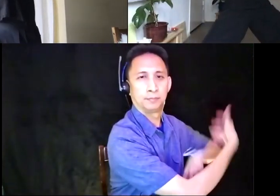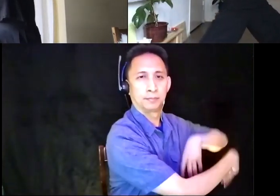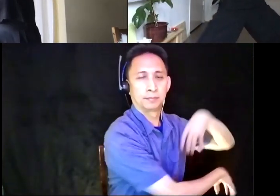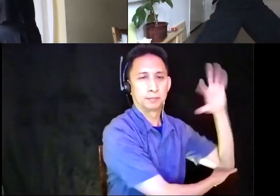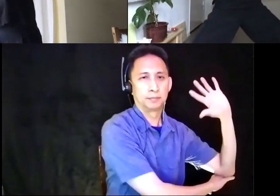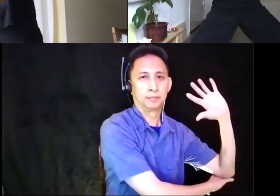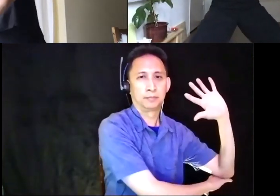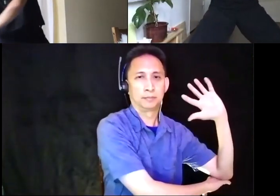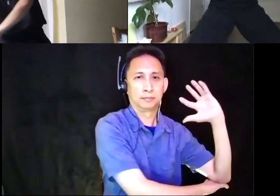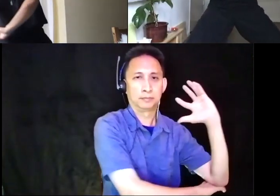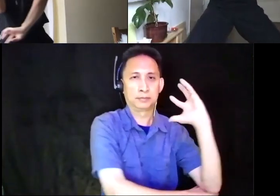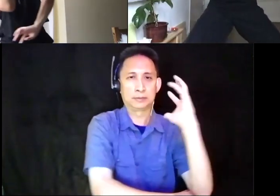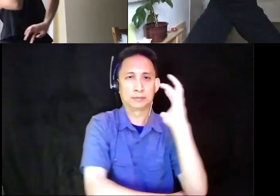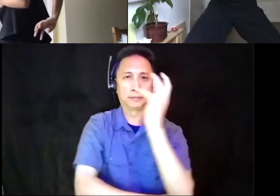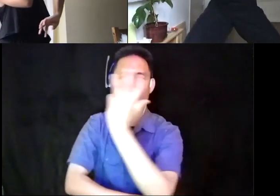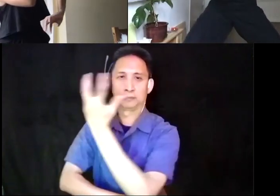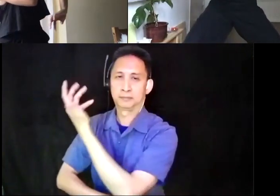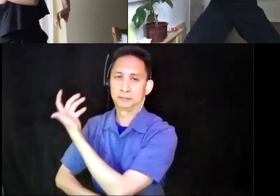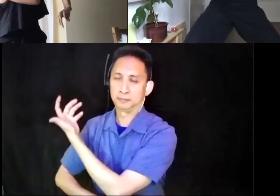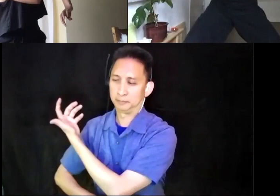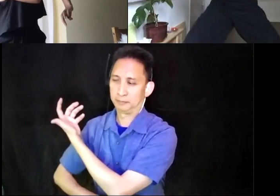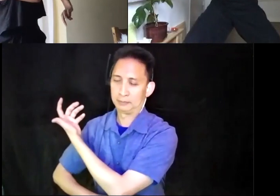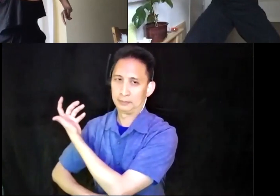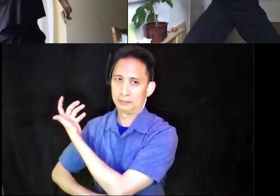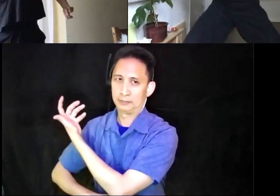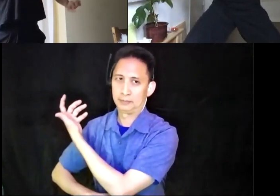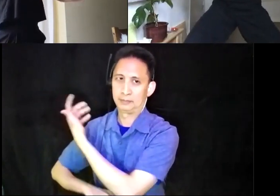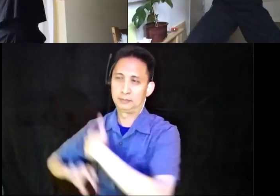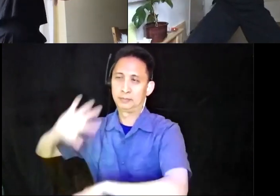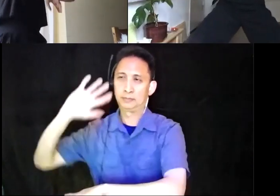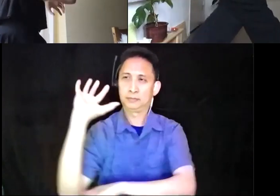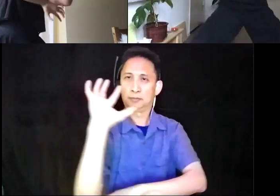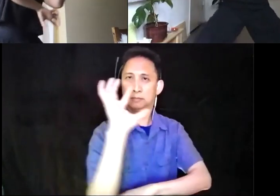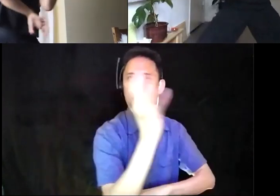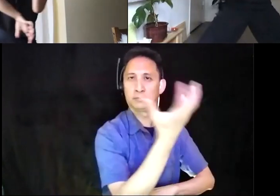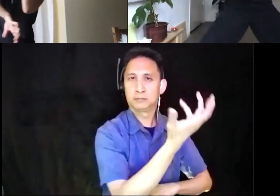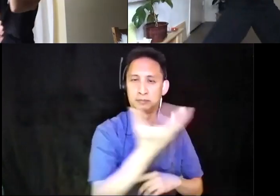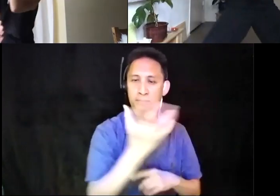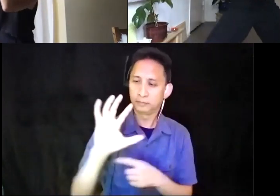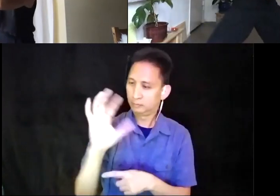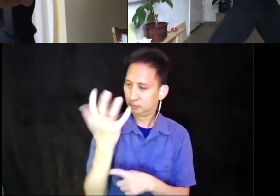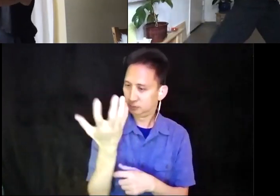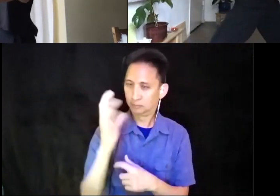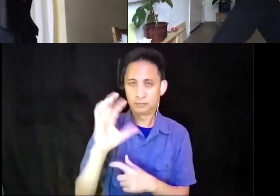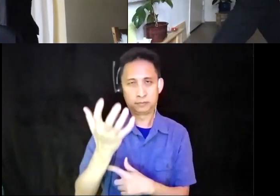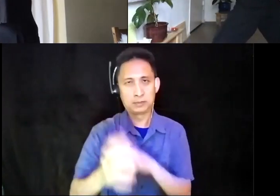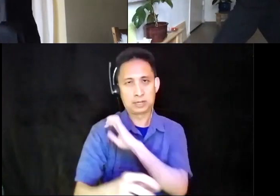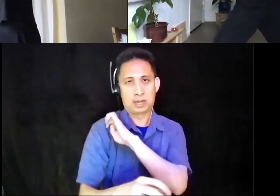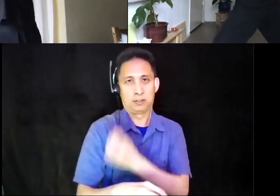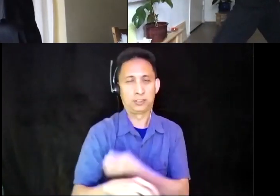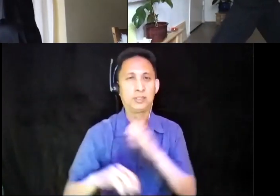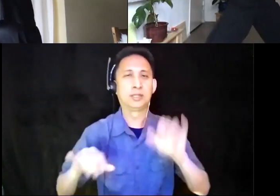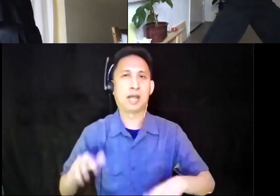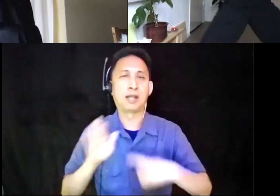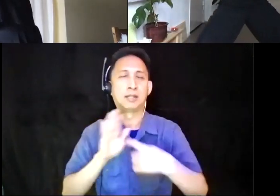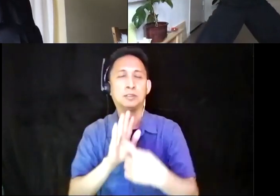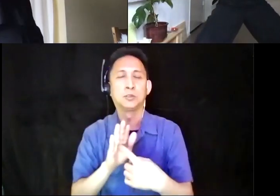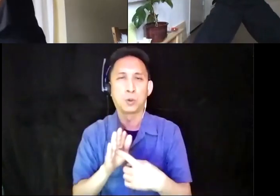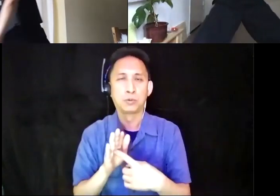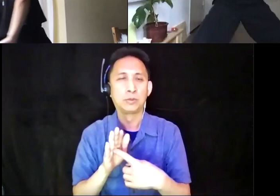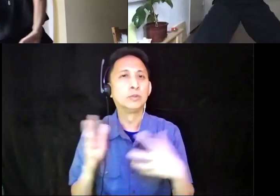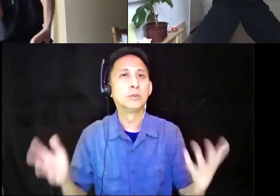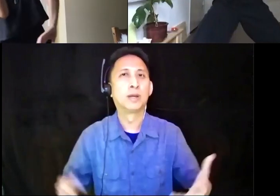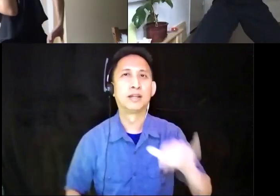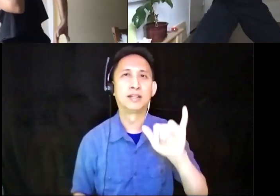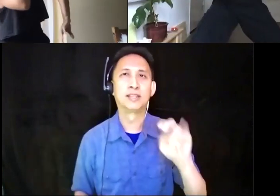and spiral. So the spiraling energy is the swirl of the